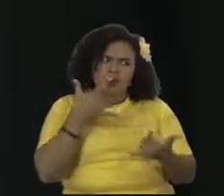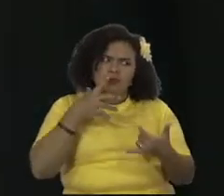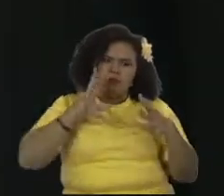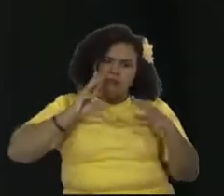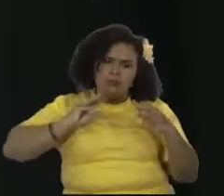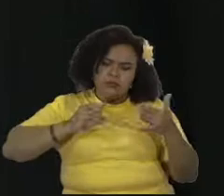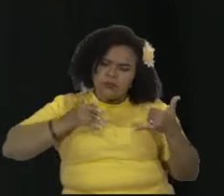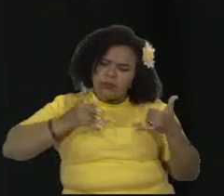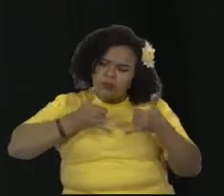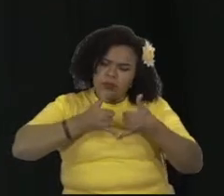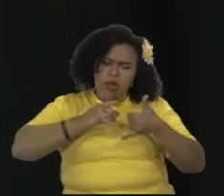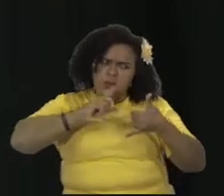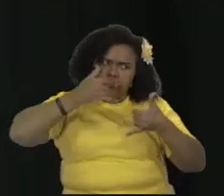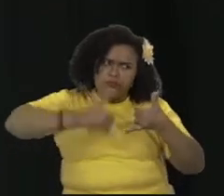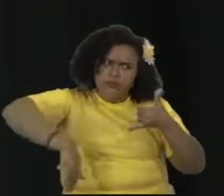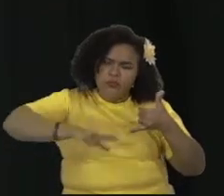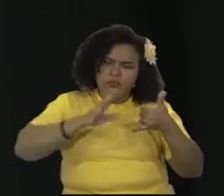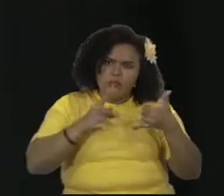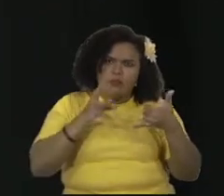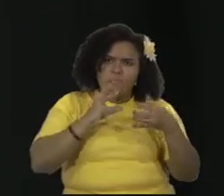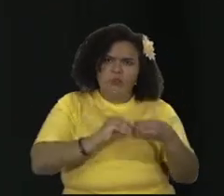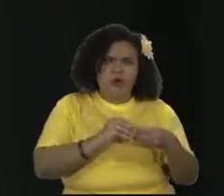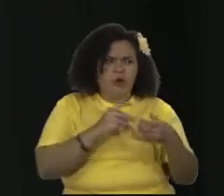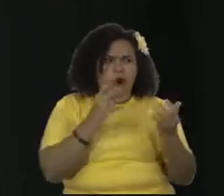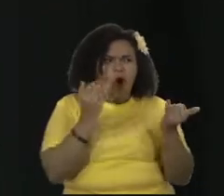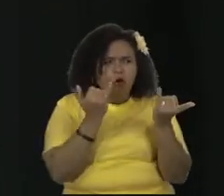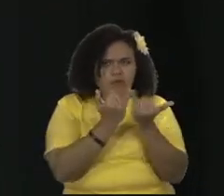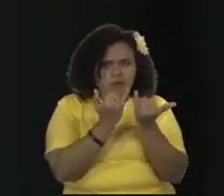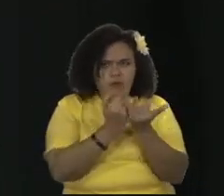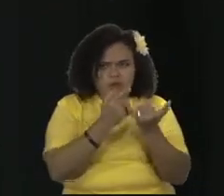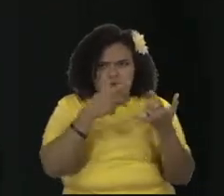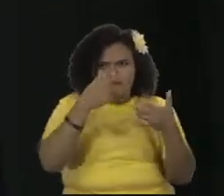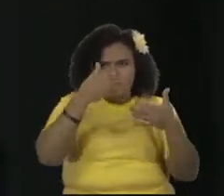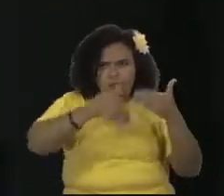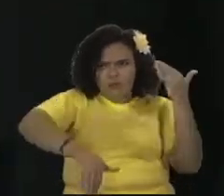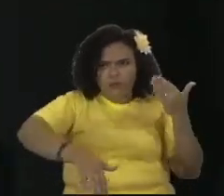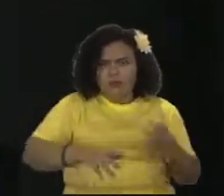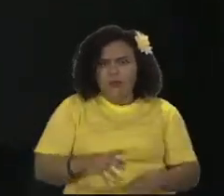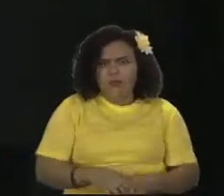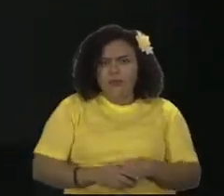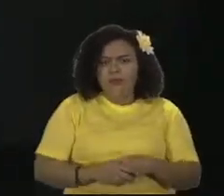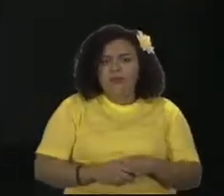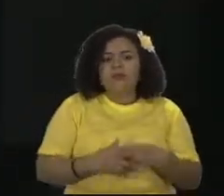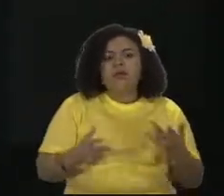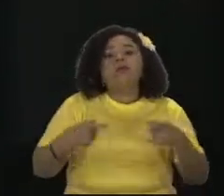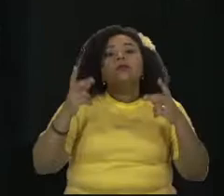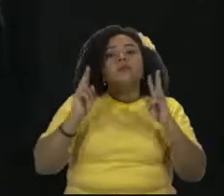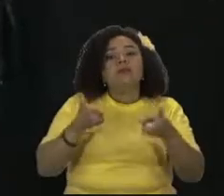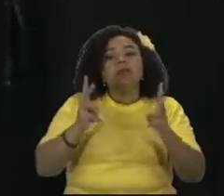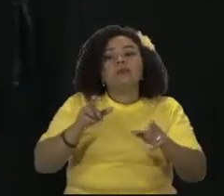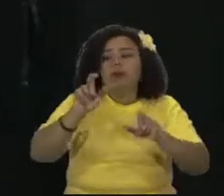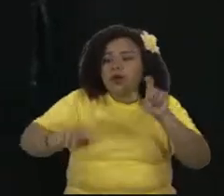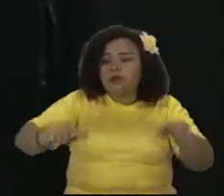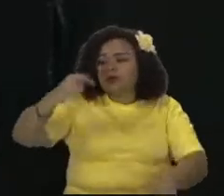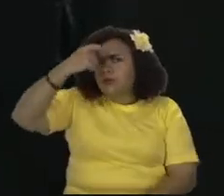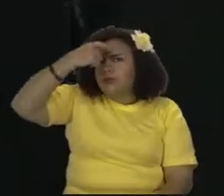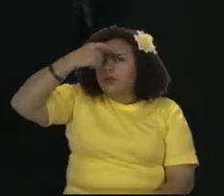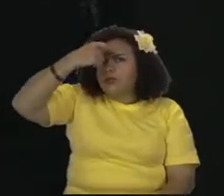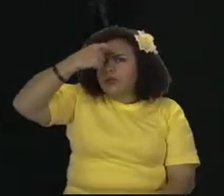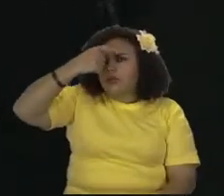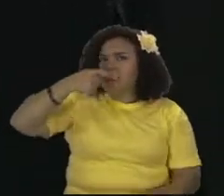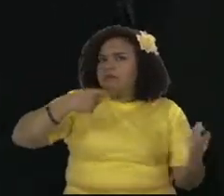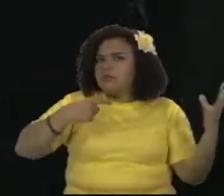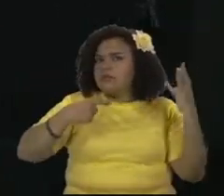the unity of being united as we have been. And we must continue that